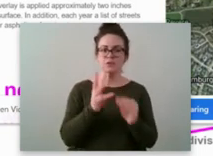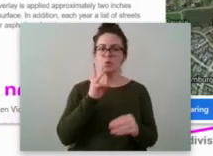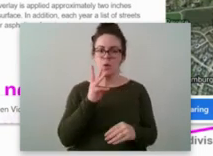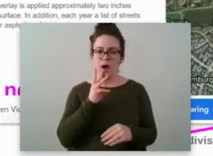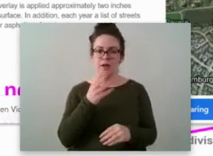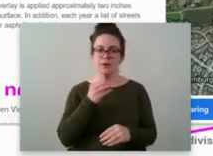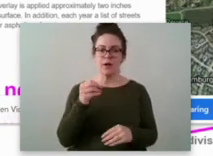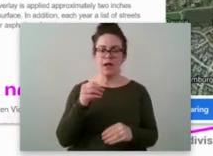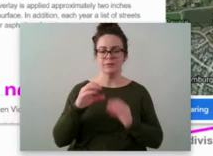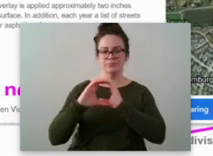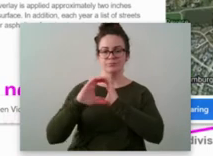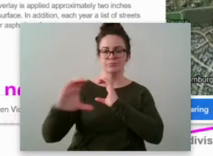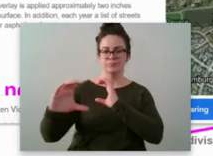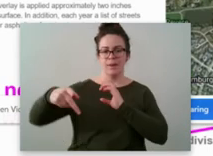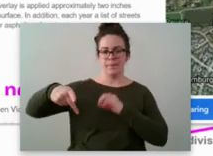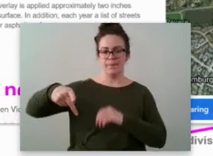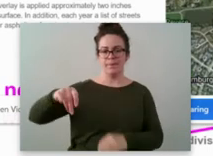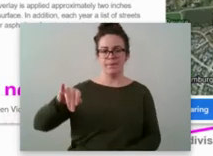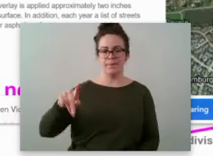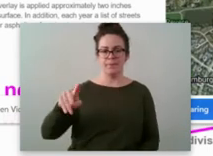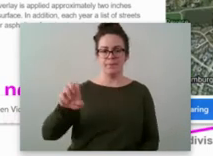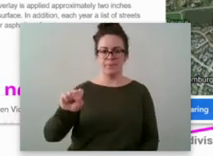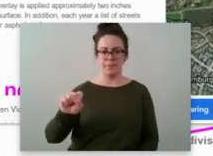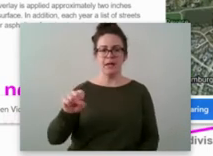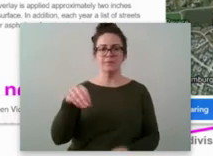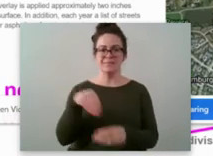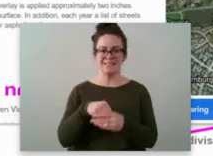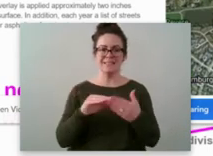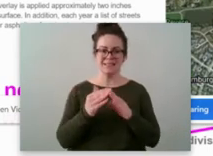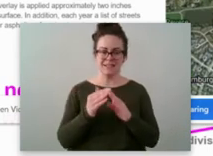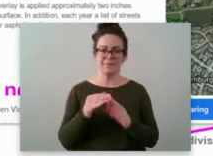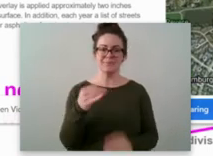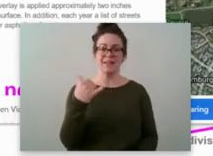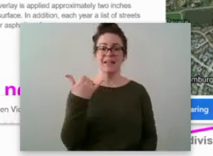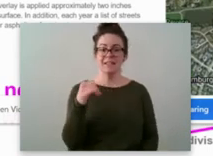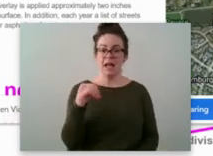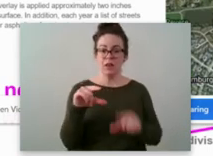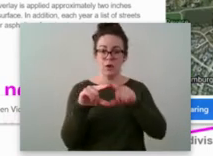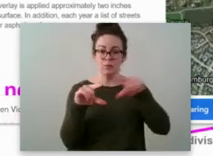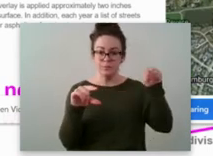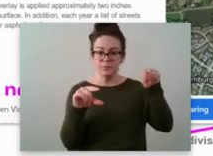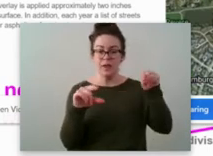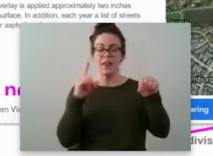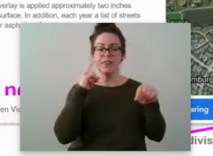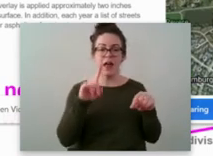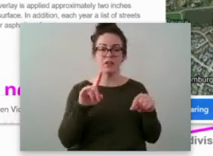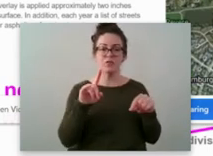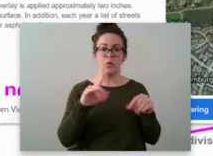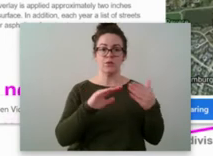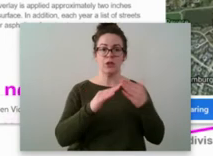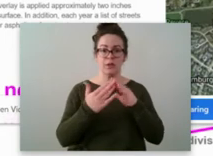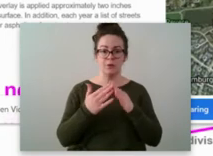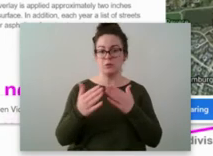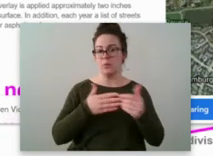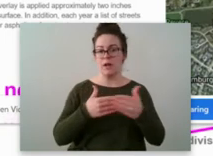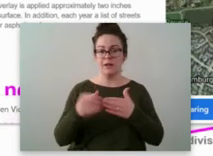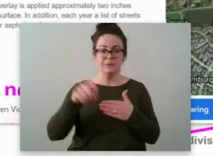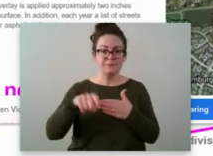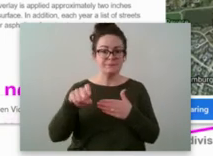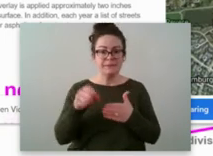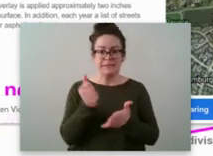be fixed in the city. And then this yellow part, that's what's being given to the community for anything that needs help in the